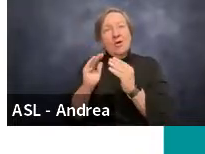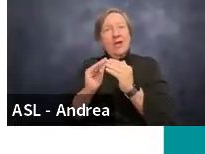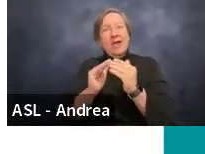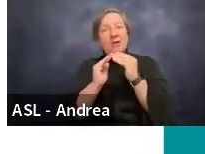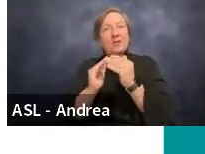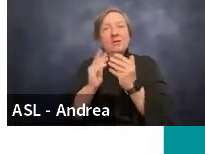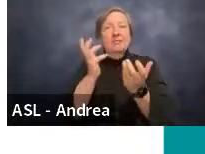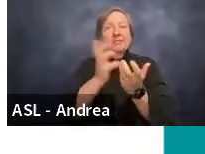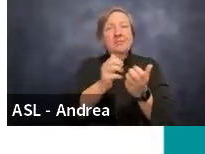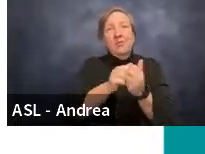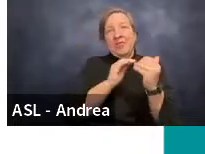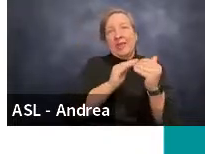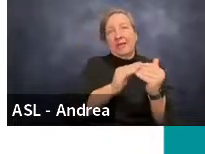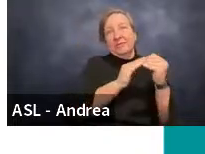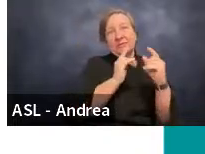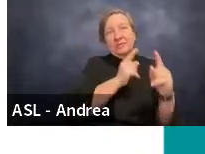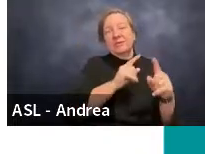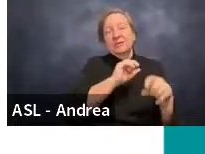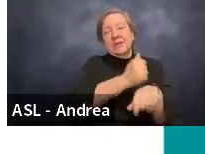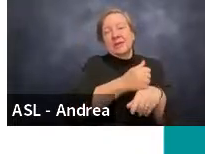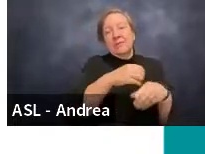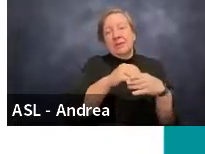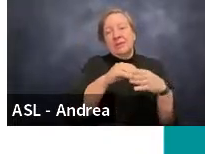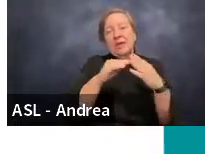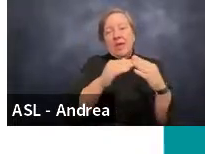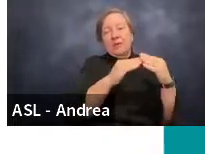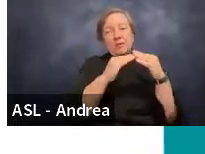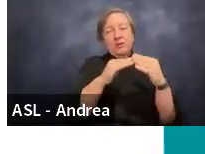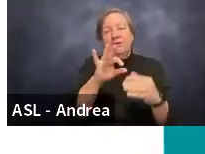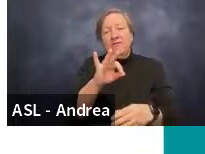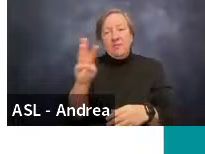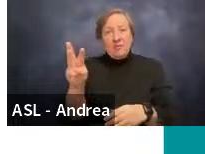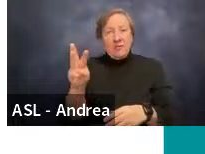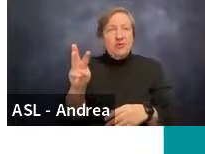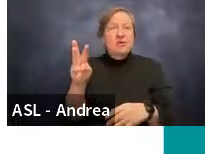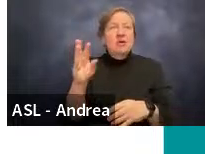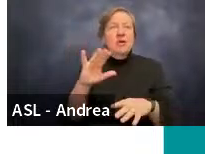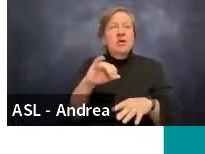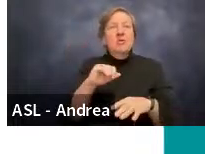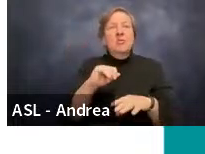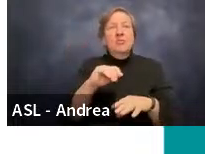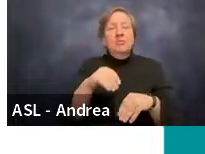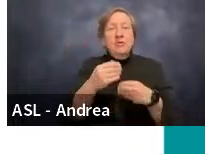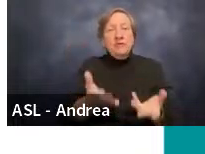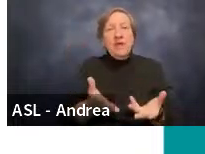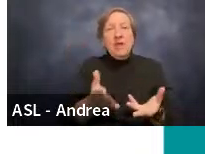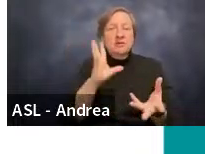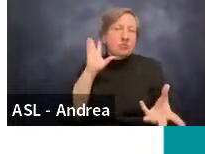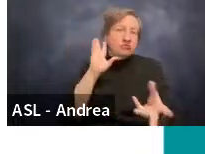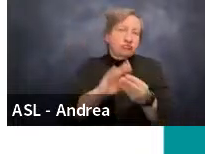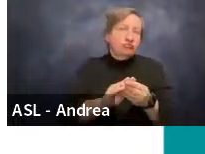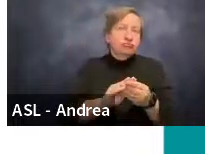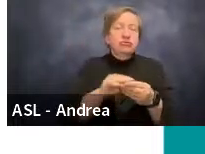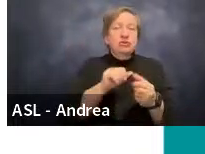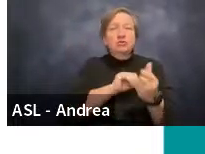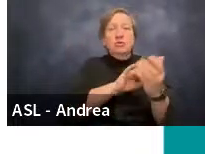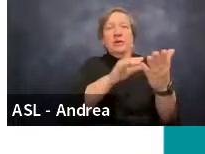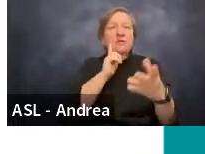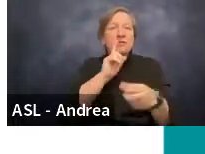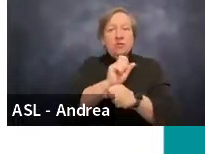objectives established in the equity framework. It provides a comprehensive strategy for workforce